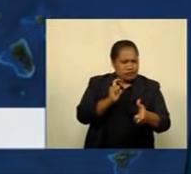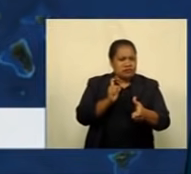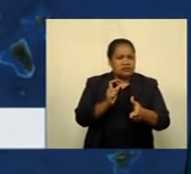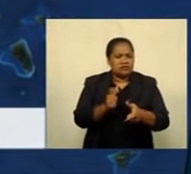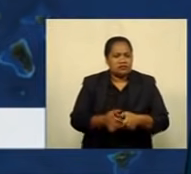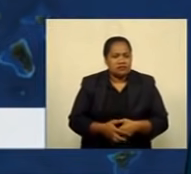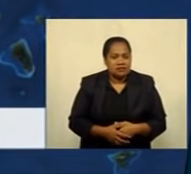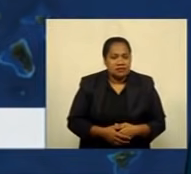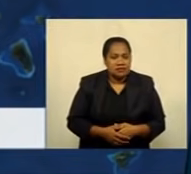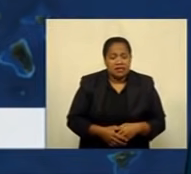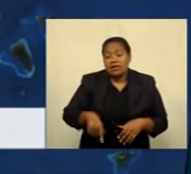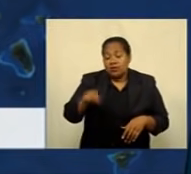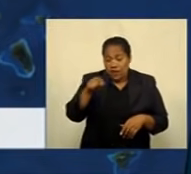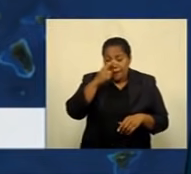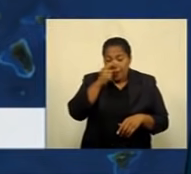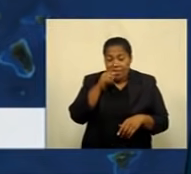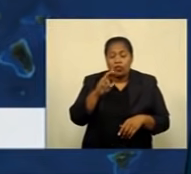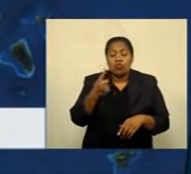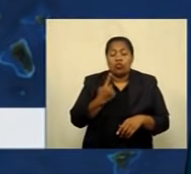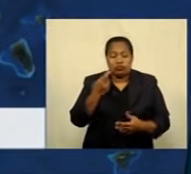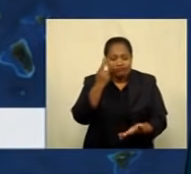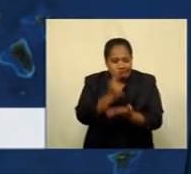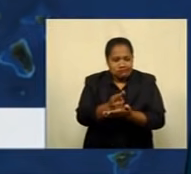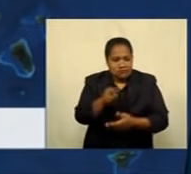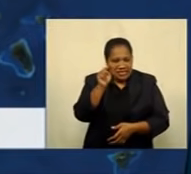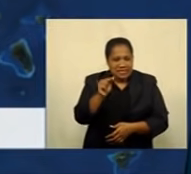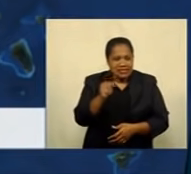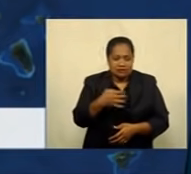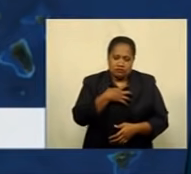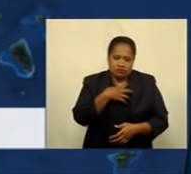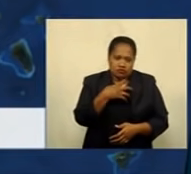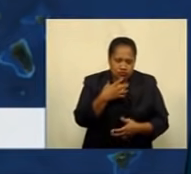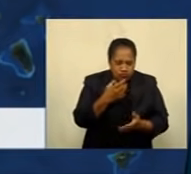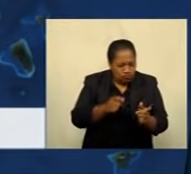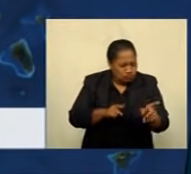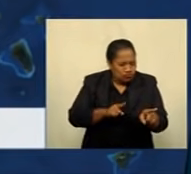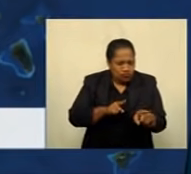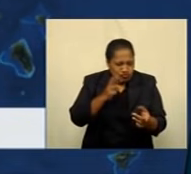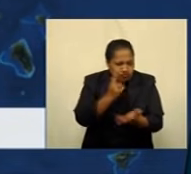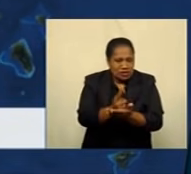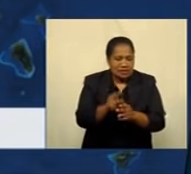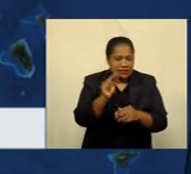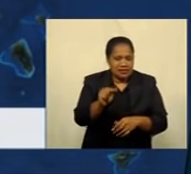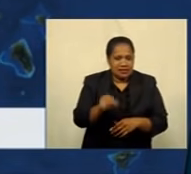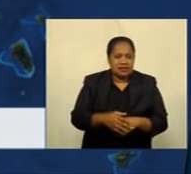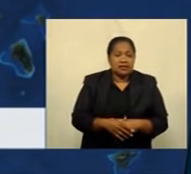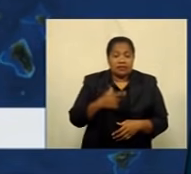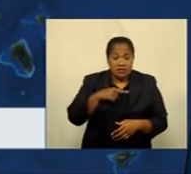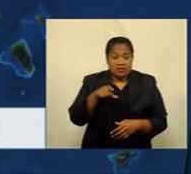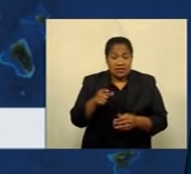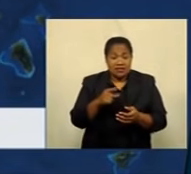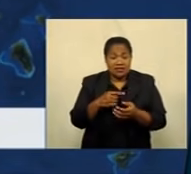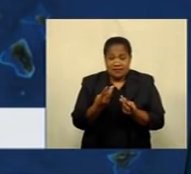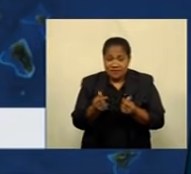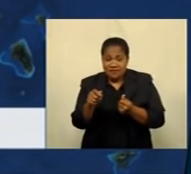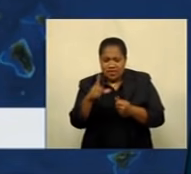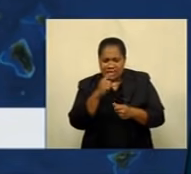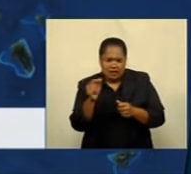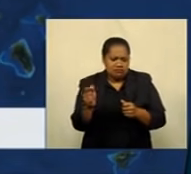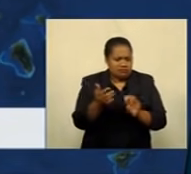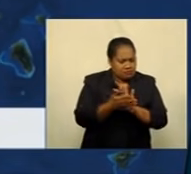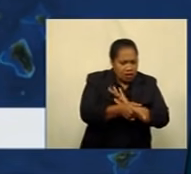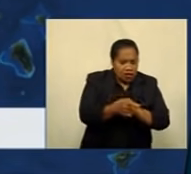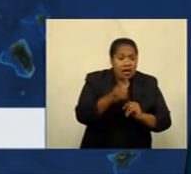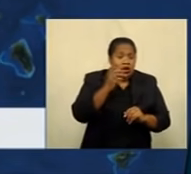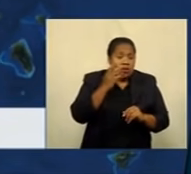people who need it most, This $200 million facility that's there, for instance, again, come back to that. Once it goes out,